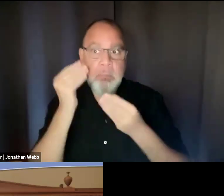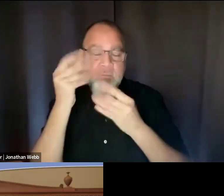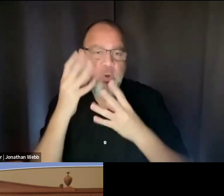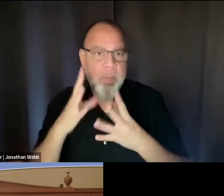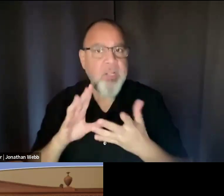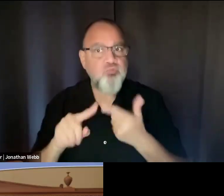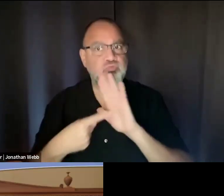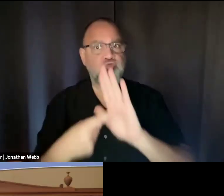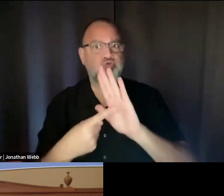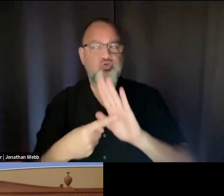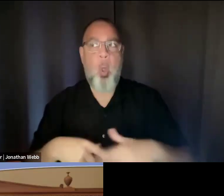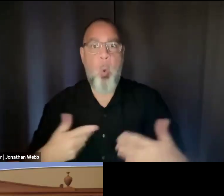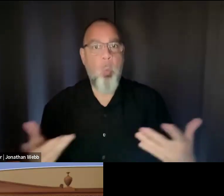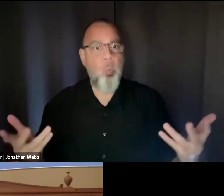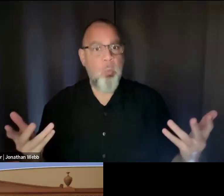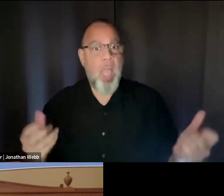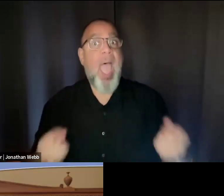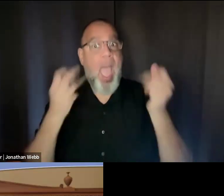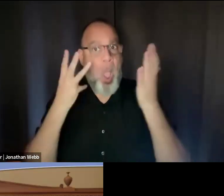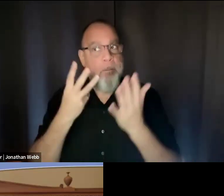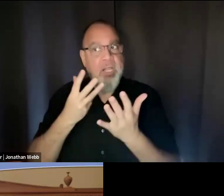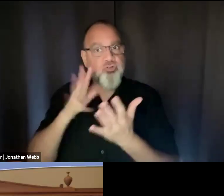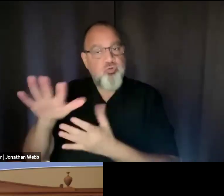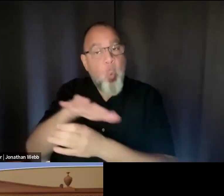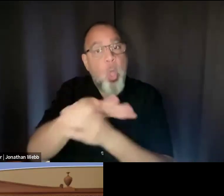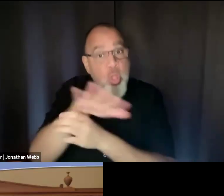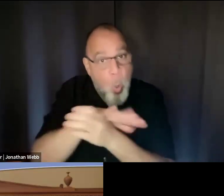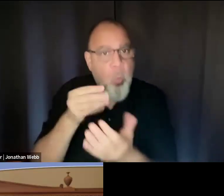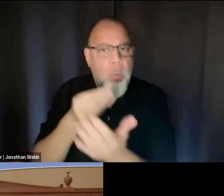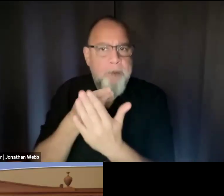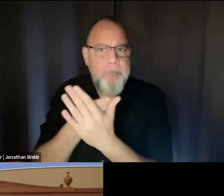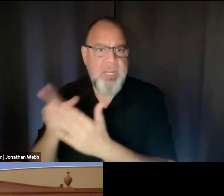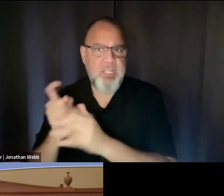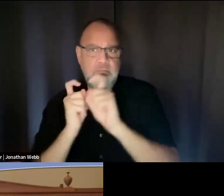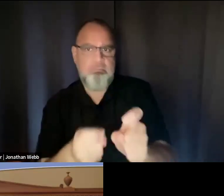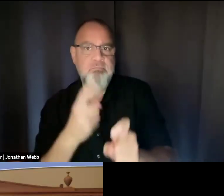to show that how much funding you're contributing from your local budget.